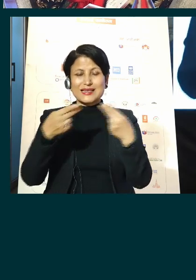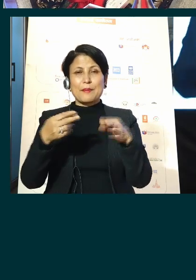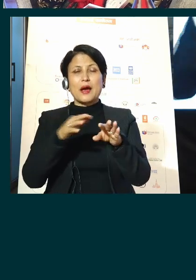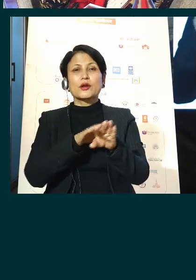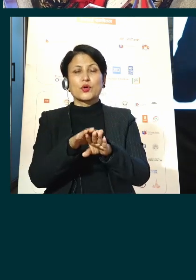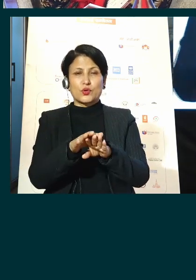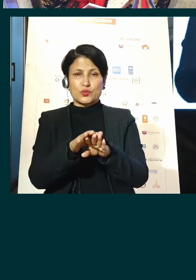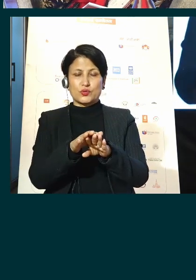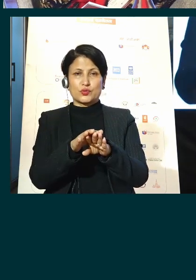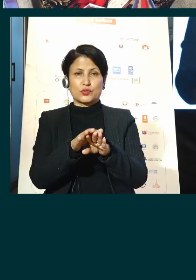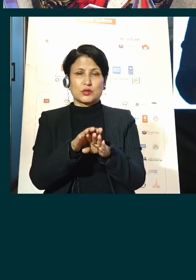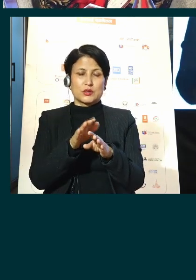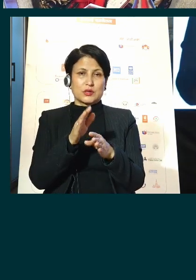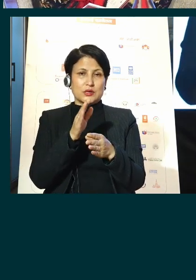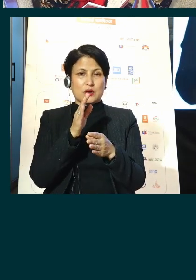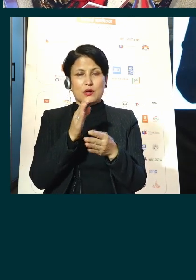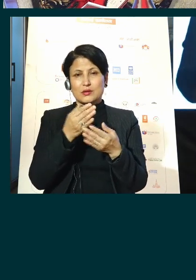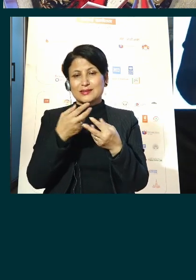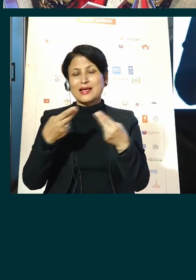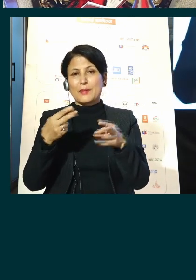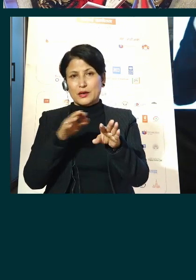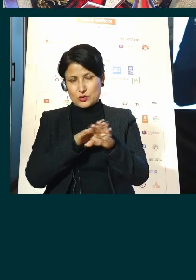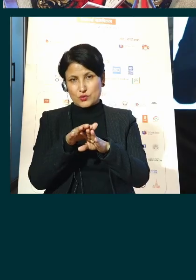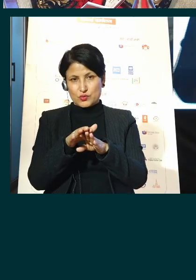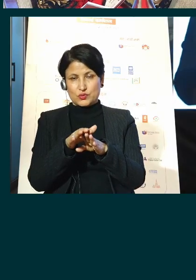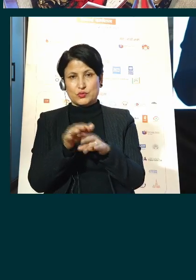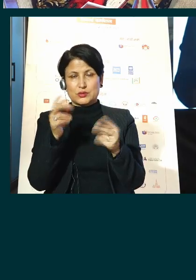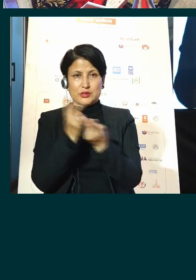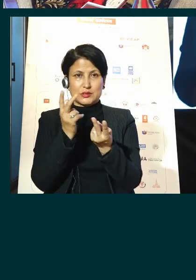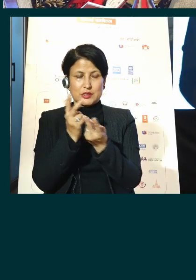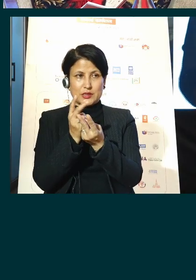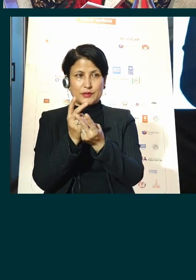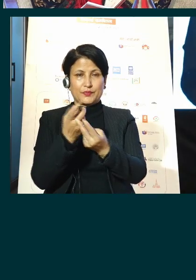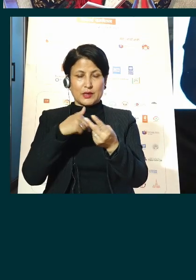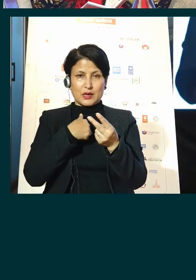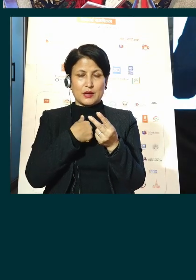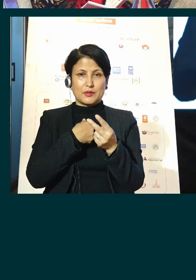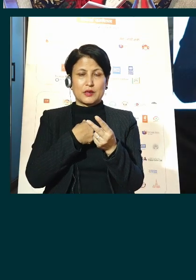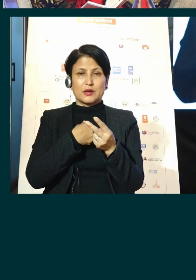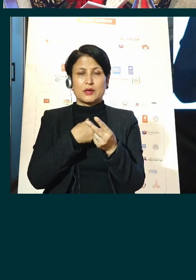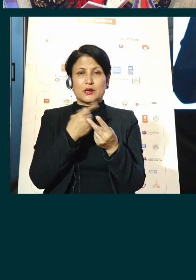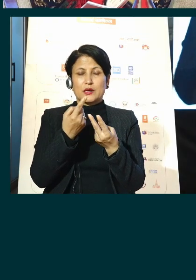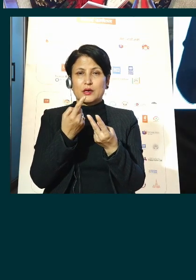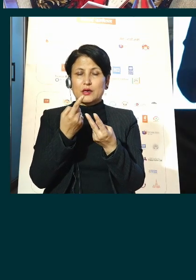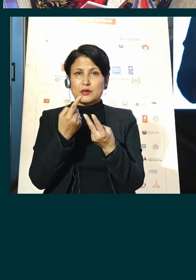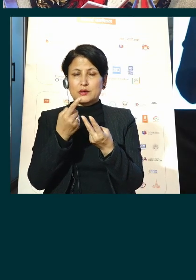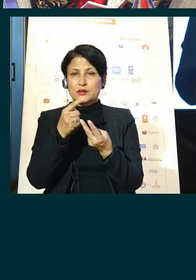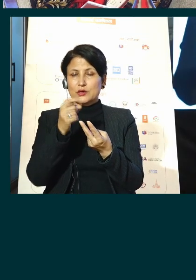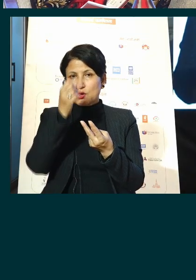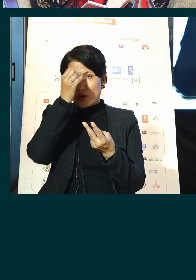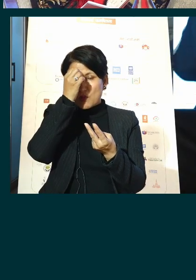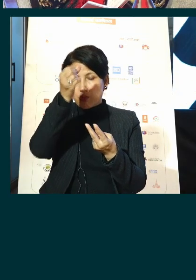one example I'll give in the work that we're doing in 𝐷𝐿𝐿 in far west, in Midwest Nepal, what we're doing is using local